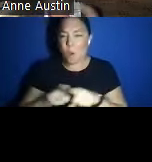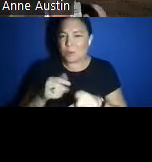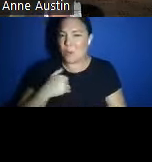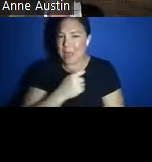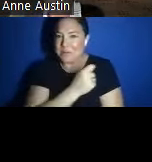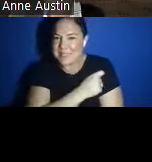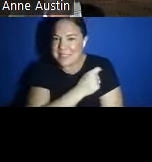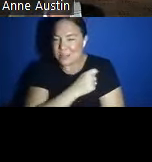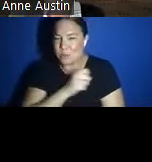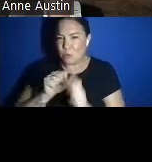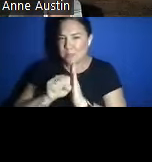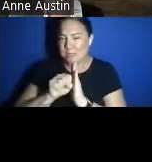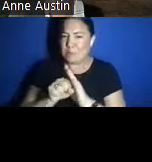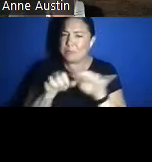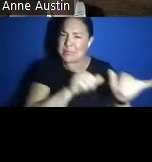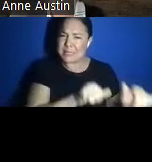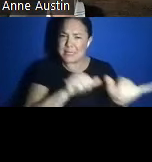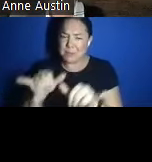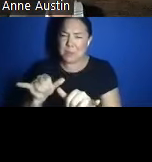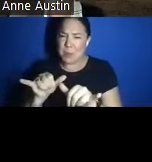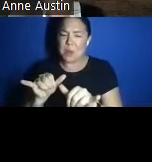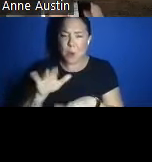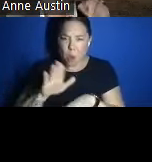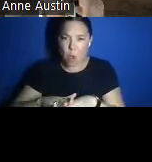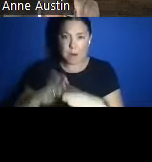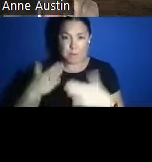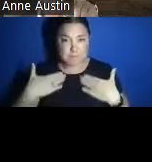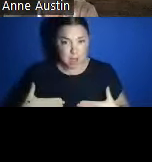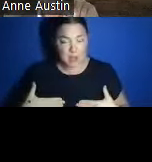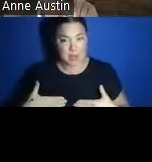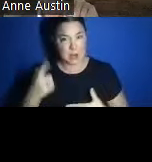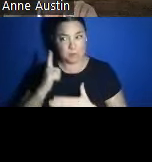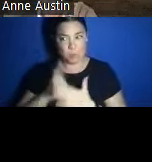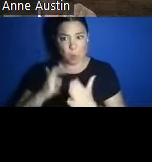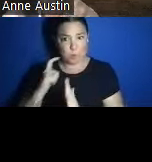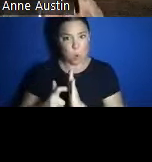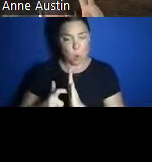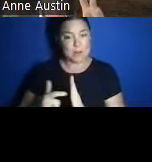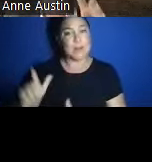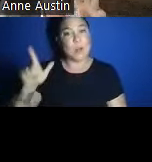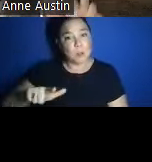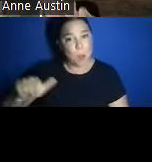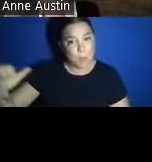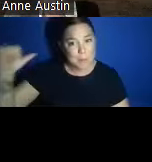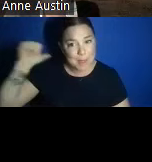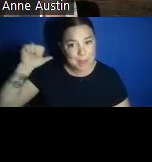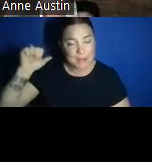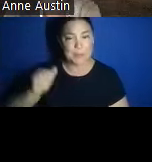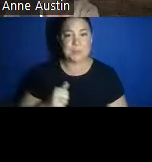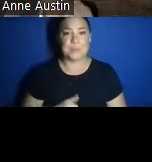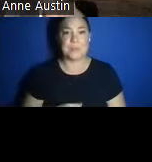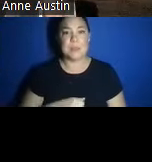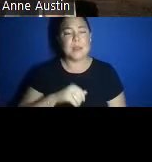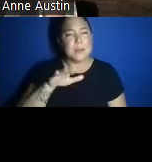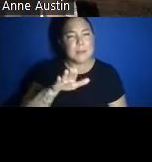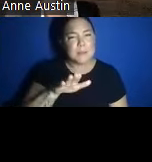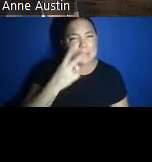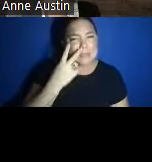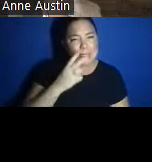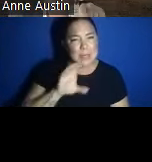to be in the same areas of the body. So that lower back, where you see on the one example in the bottom center, a